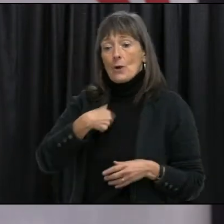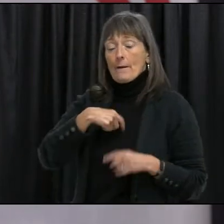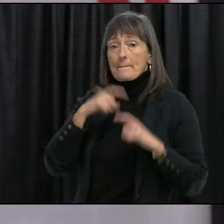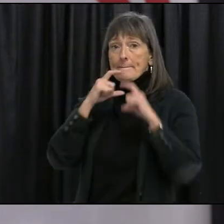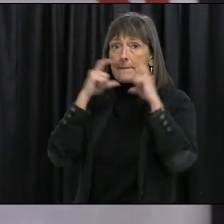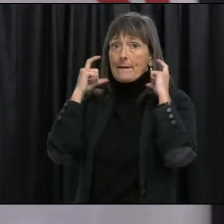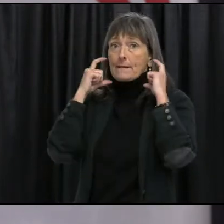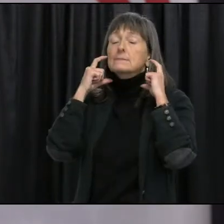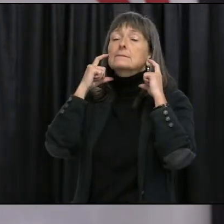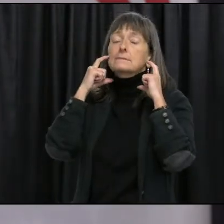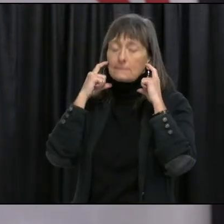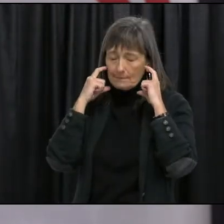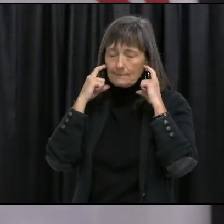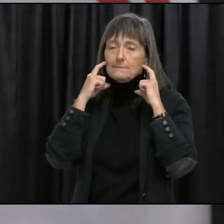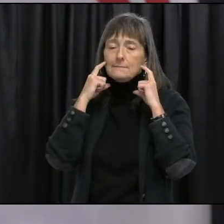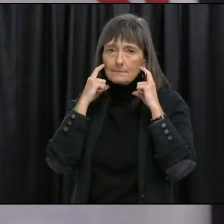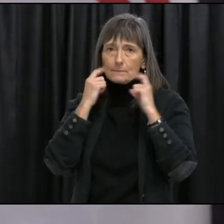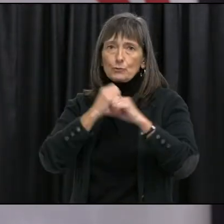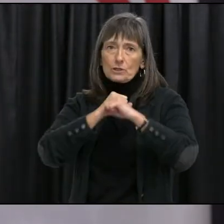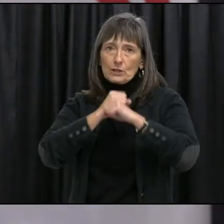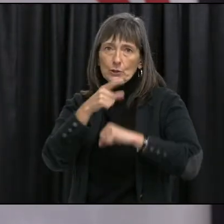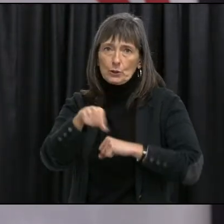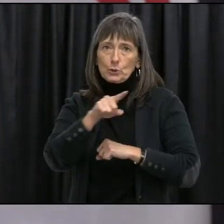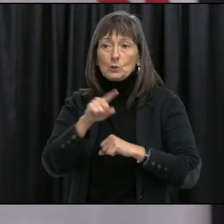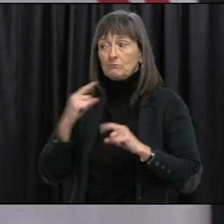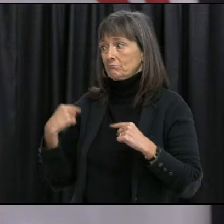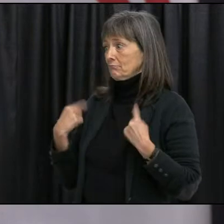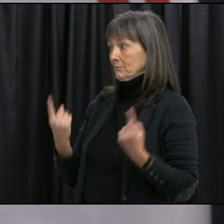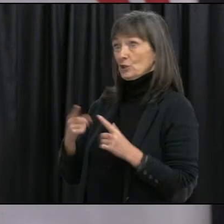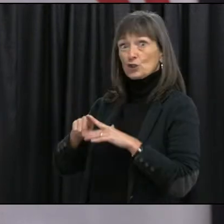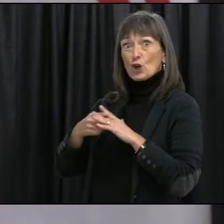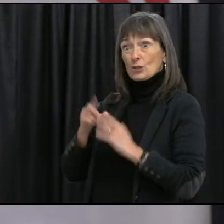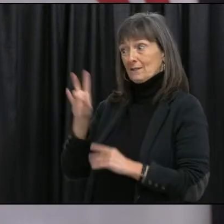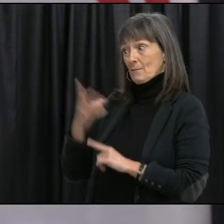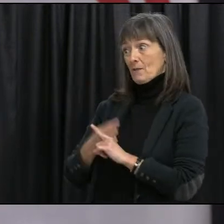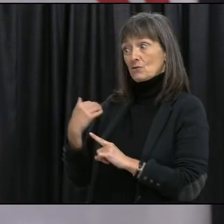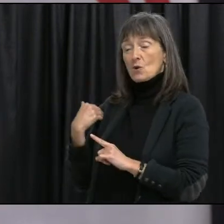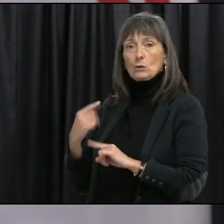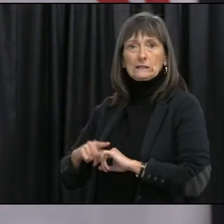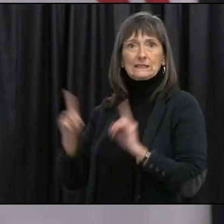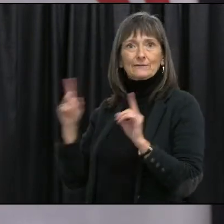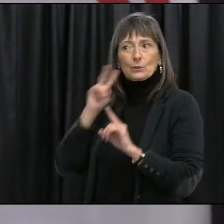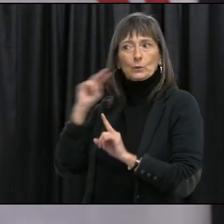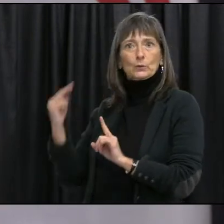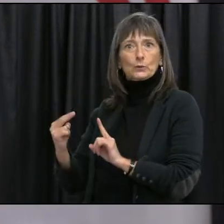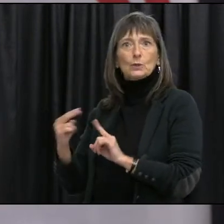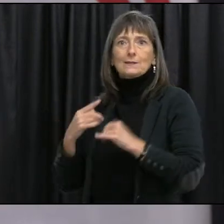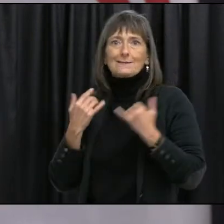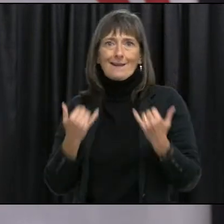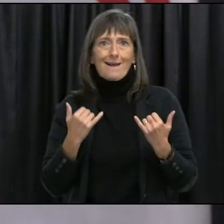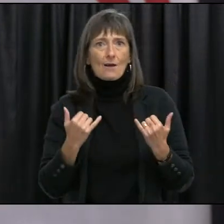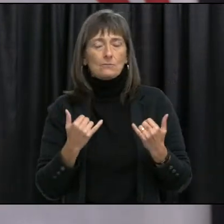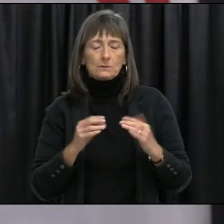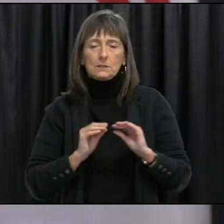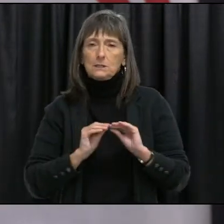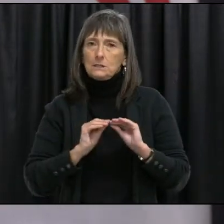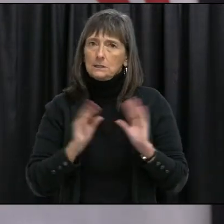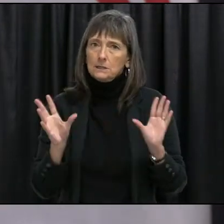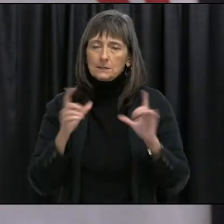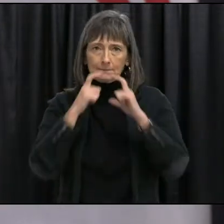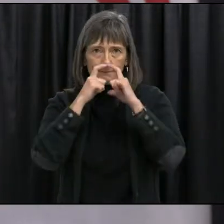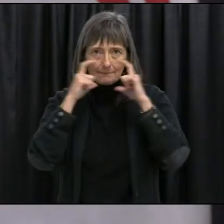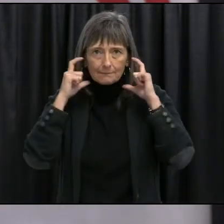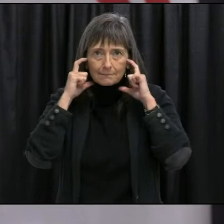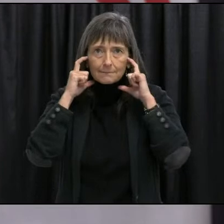these have changed over the course of the 6 or 7 months, and it's now clear that a non-medical mask